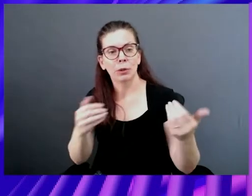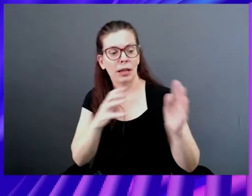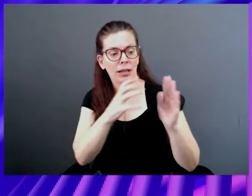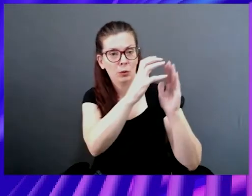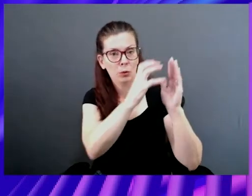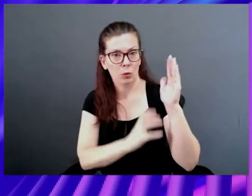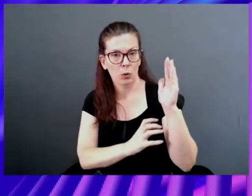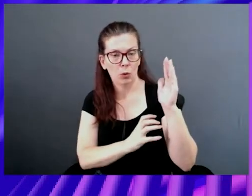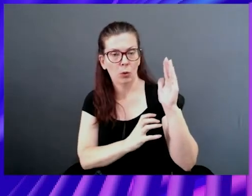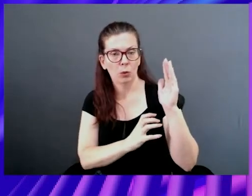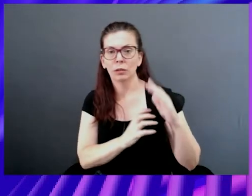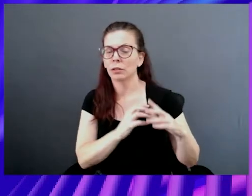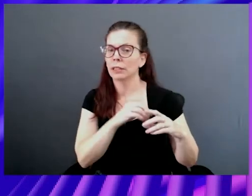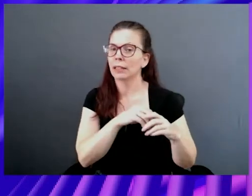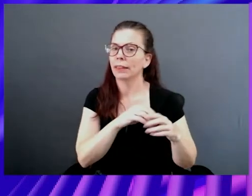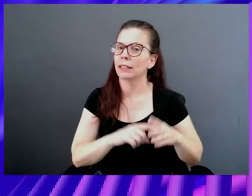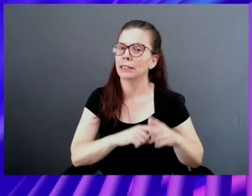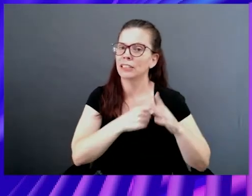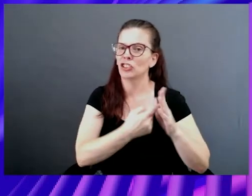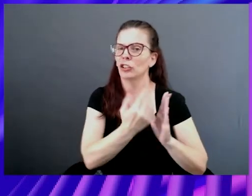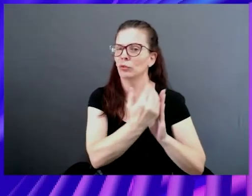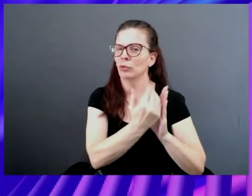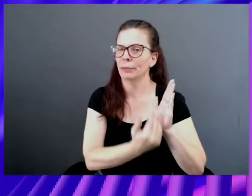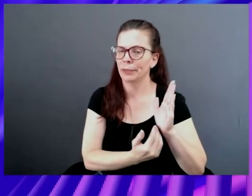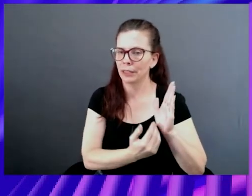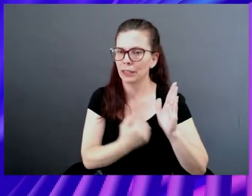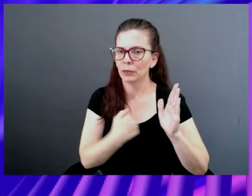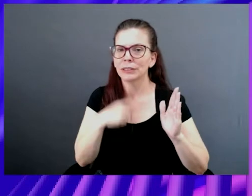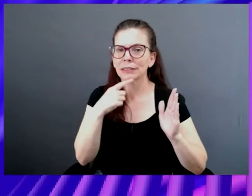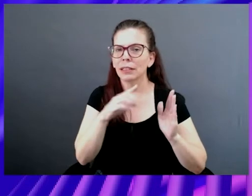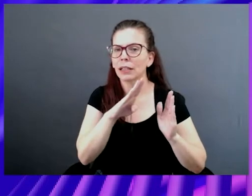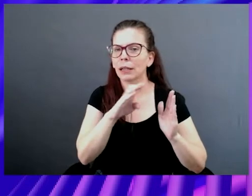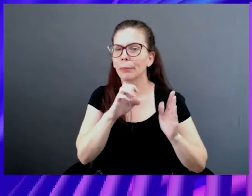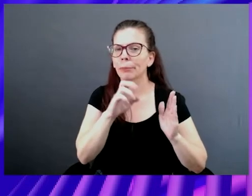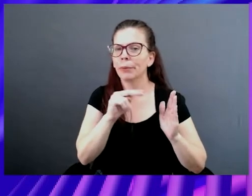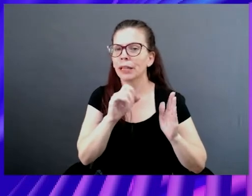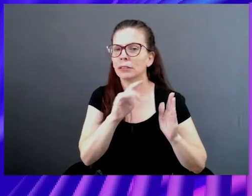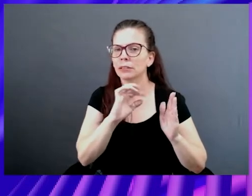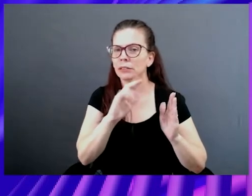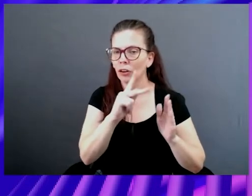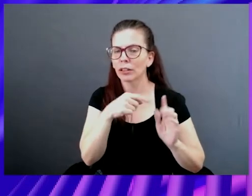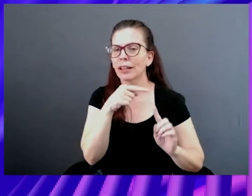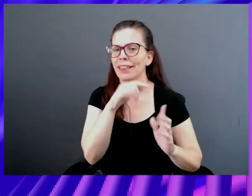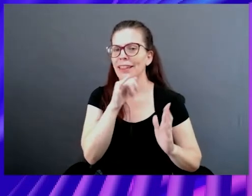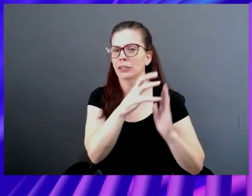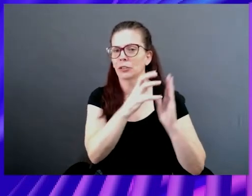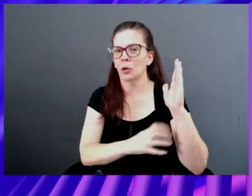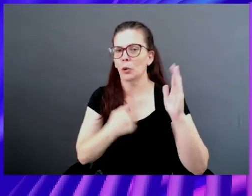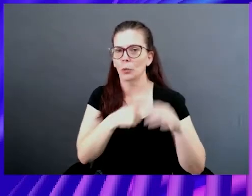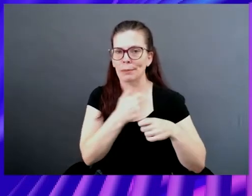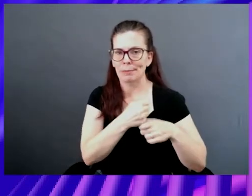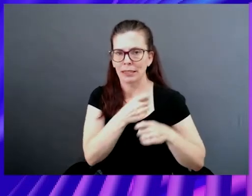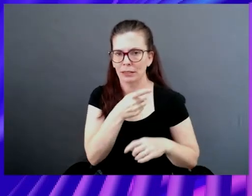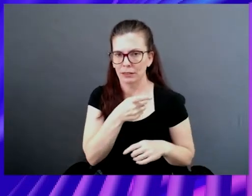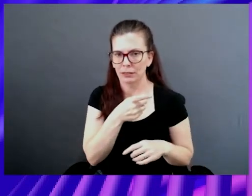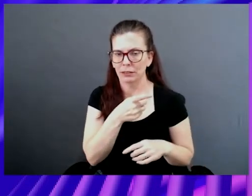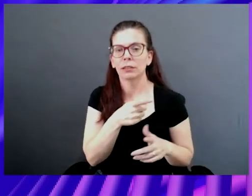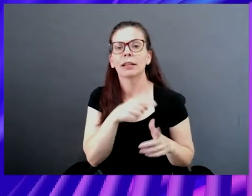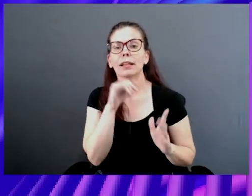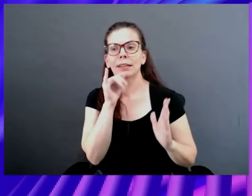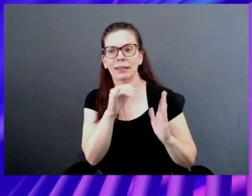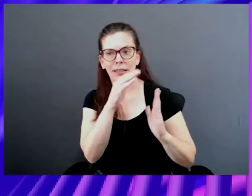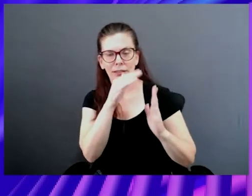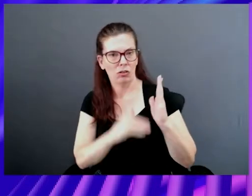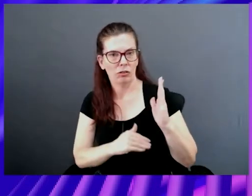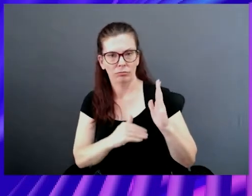part of that initial recipe. Like when we said Beanstalk, this is the code that we generated for. And that's all in this generated folder. And you